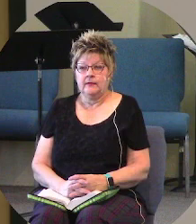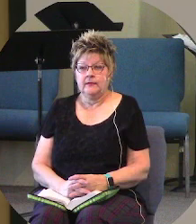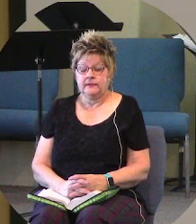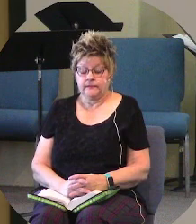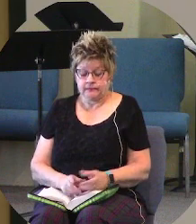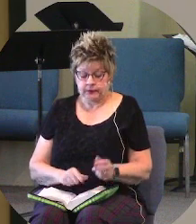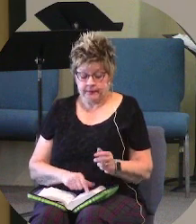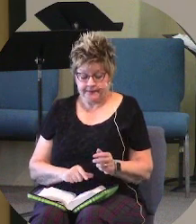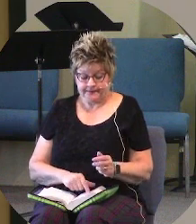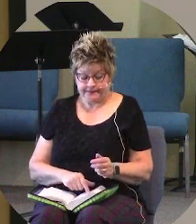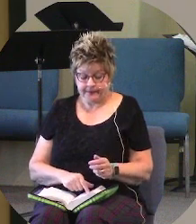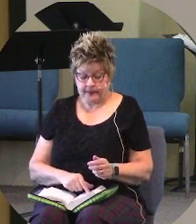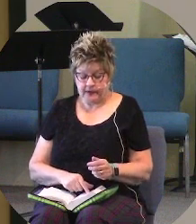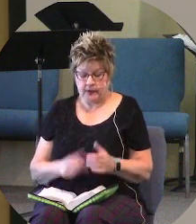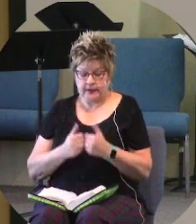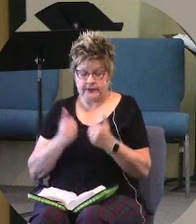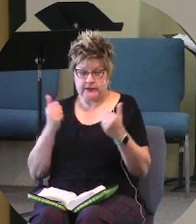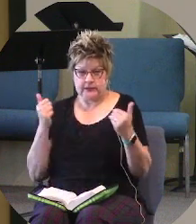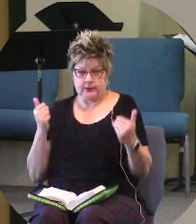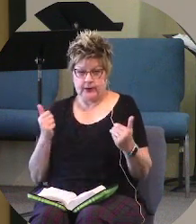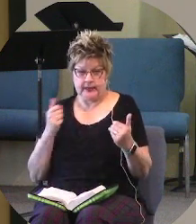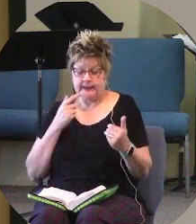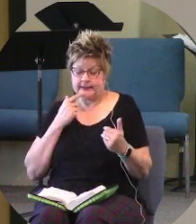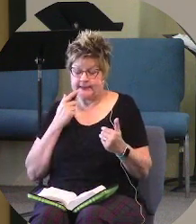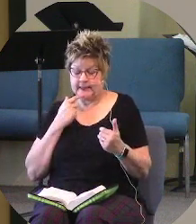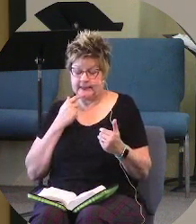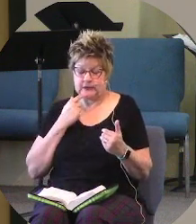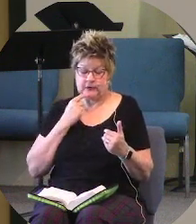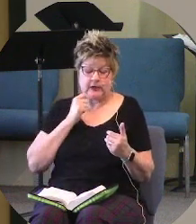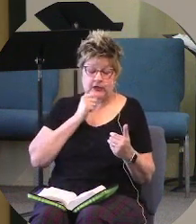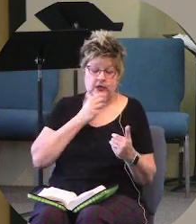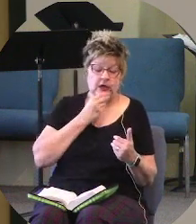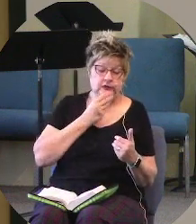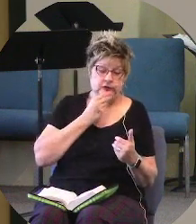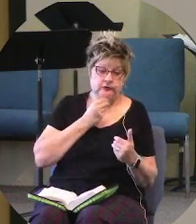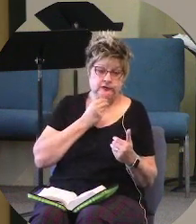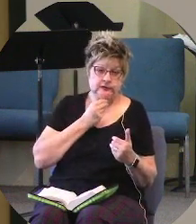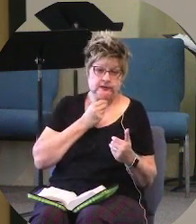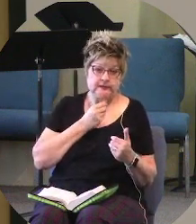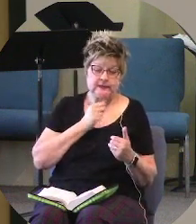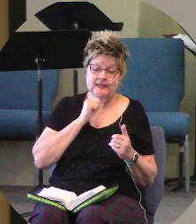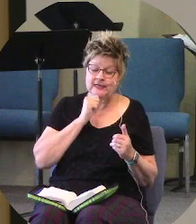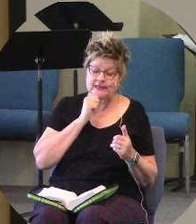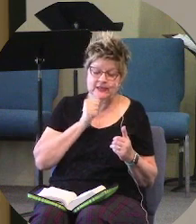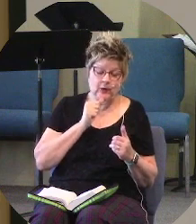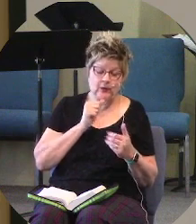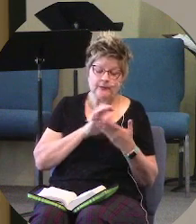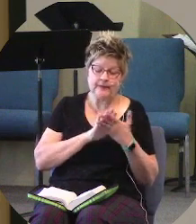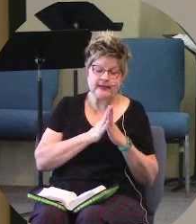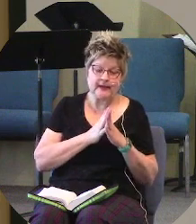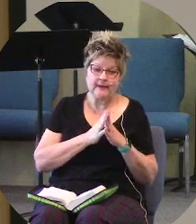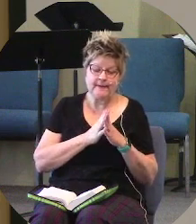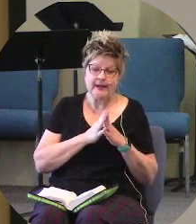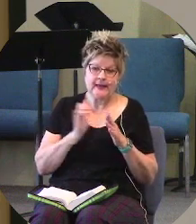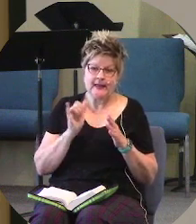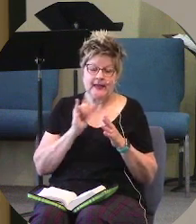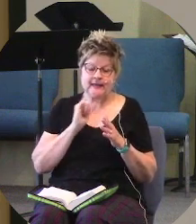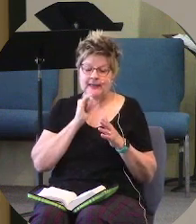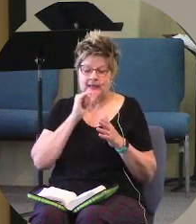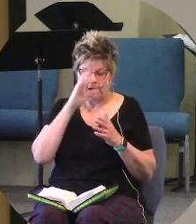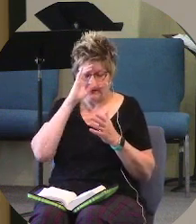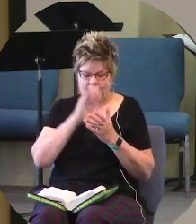Matthew is separating, he says, to the Gentiles in this phrase. He basically says, don't be like the unbeliever.